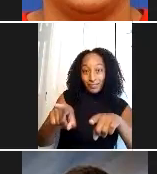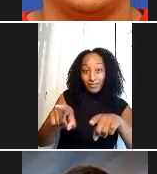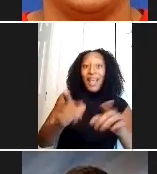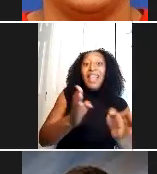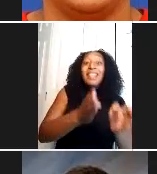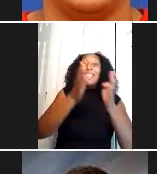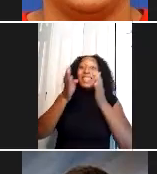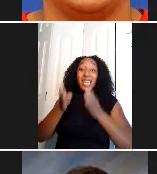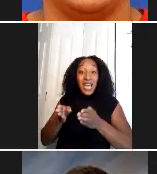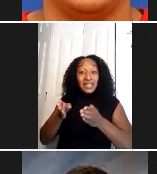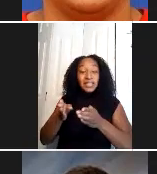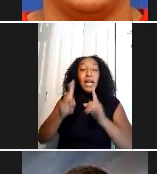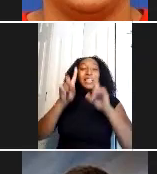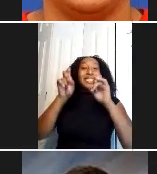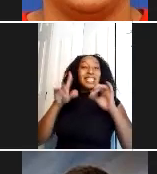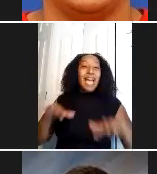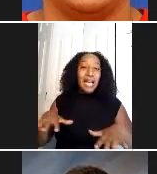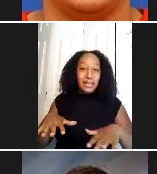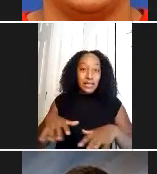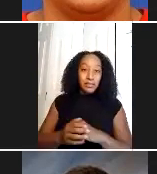right? Now, truthfully,